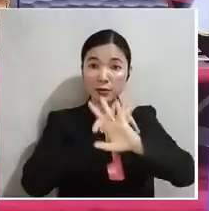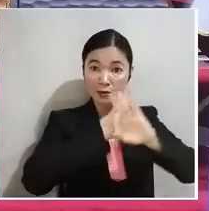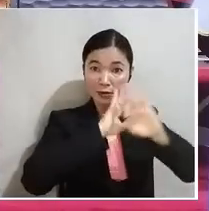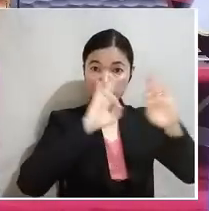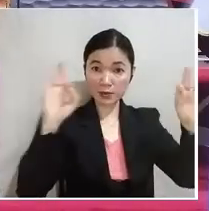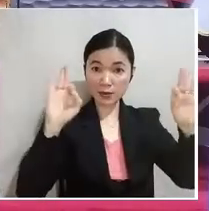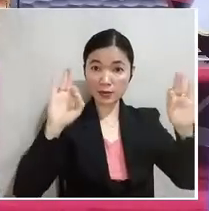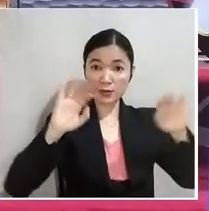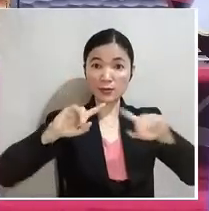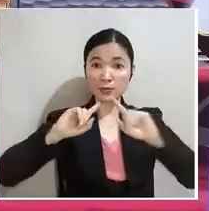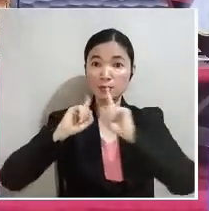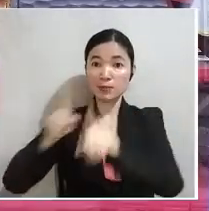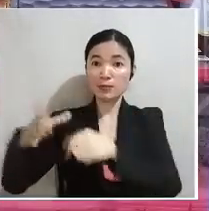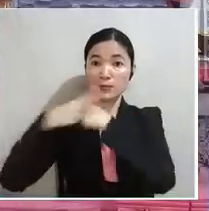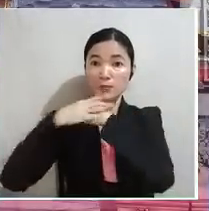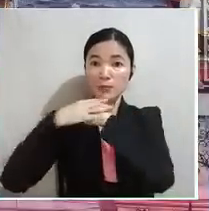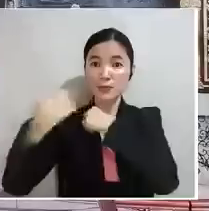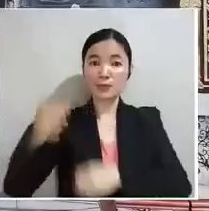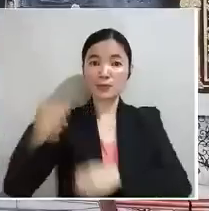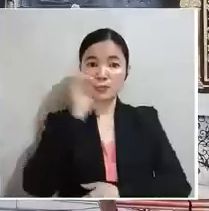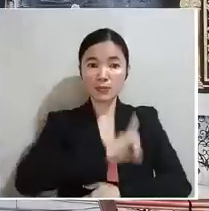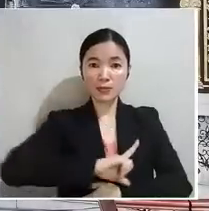not.